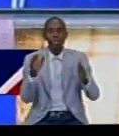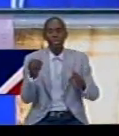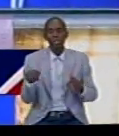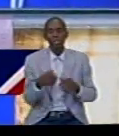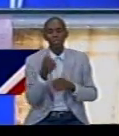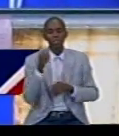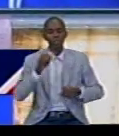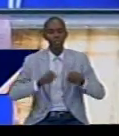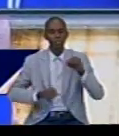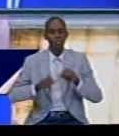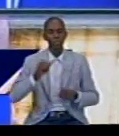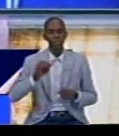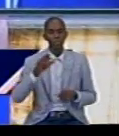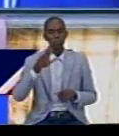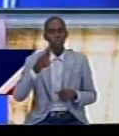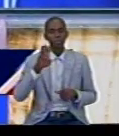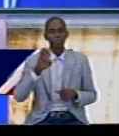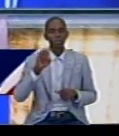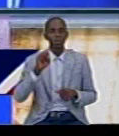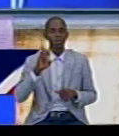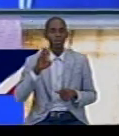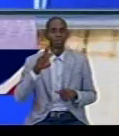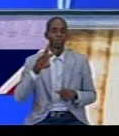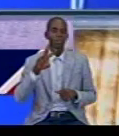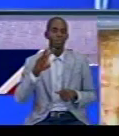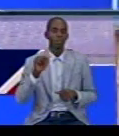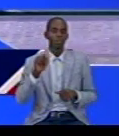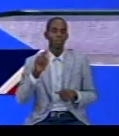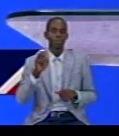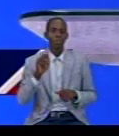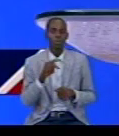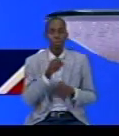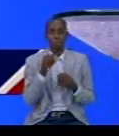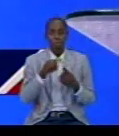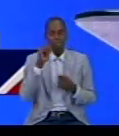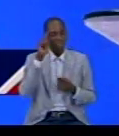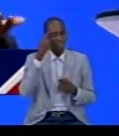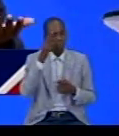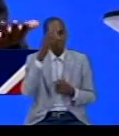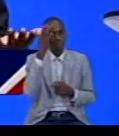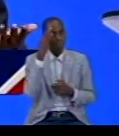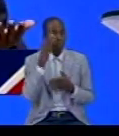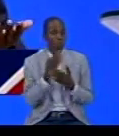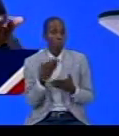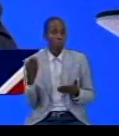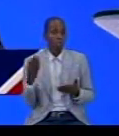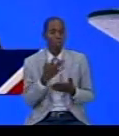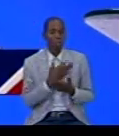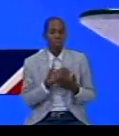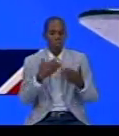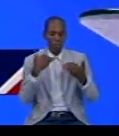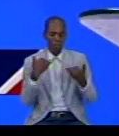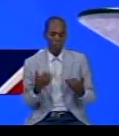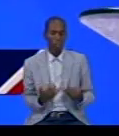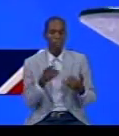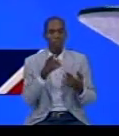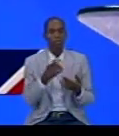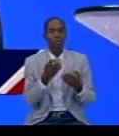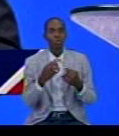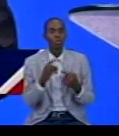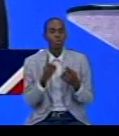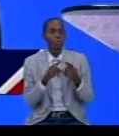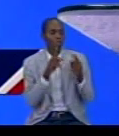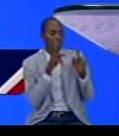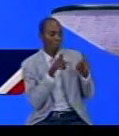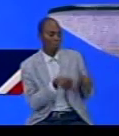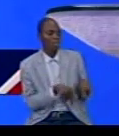doubtful reservation. You know, when you think you know something, And then you now come to the person